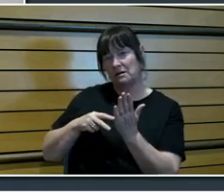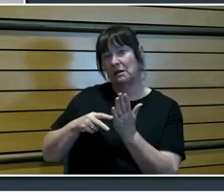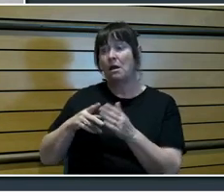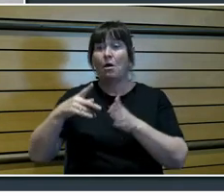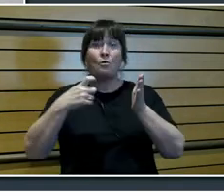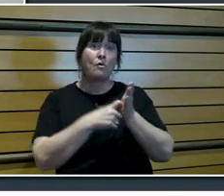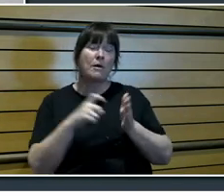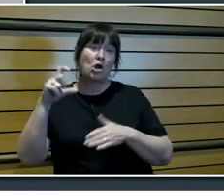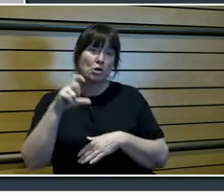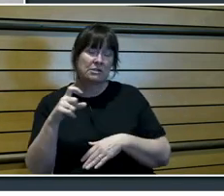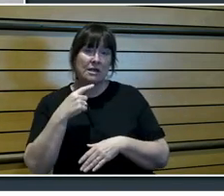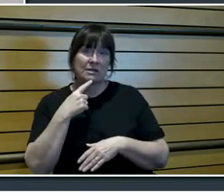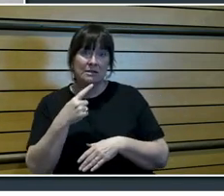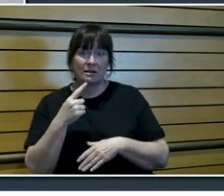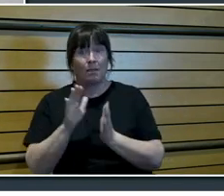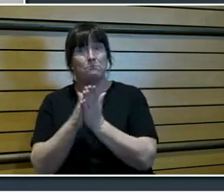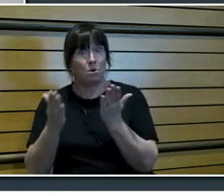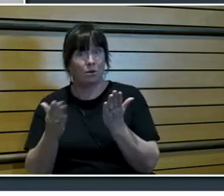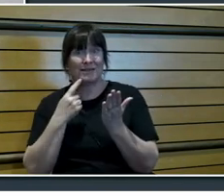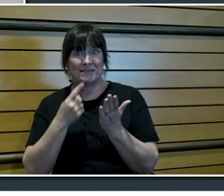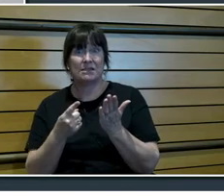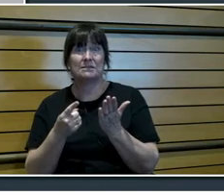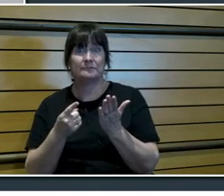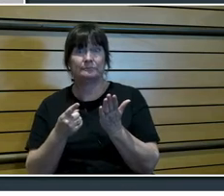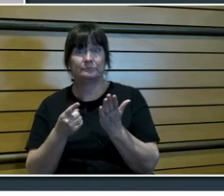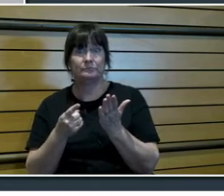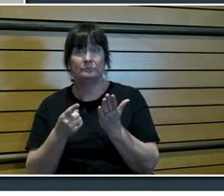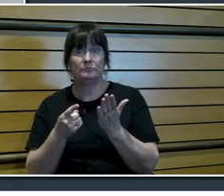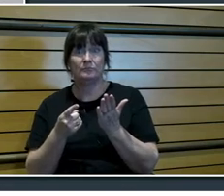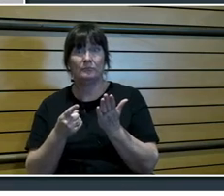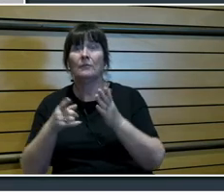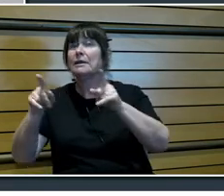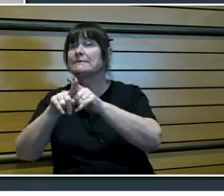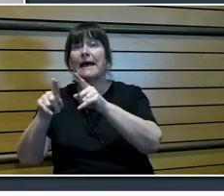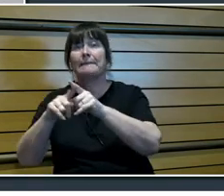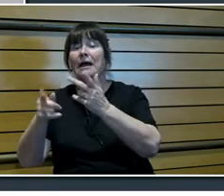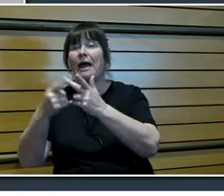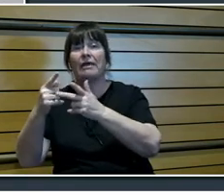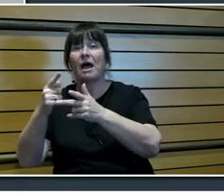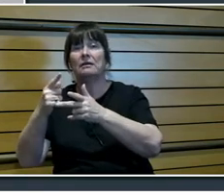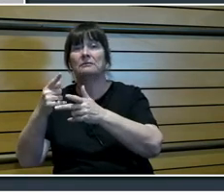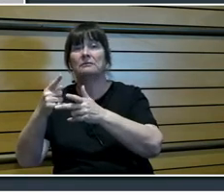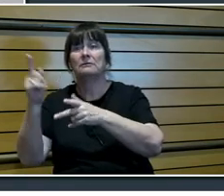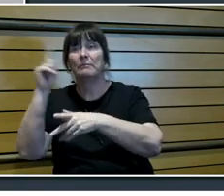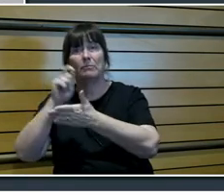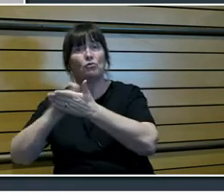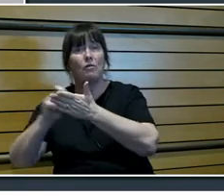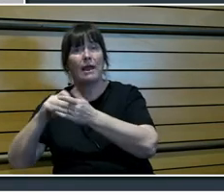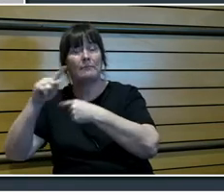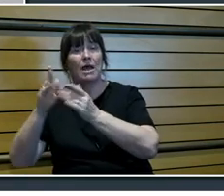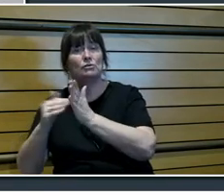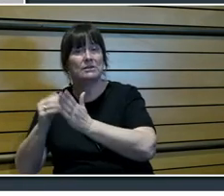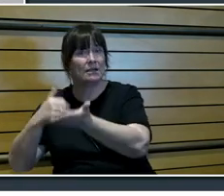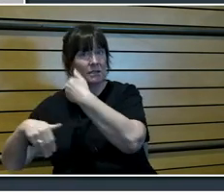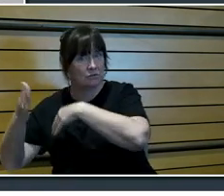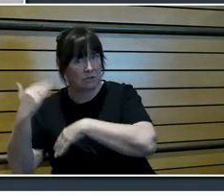Robert Considine, in his book, when he points out, as does Claudia Orange or Michael King, point out what